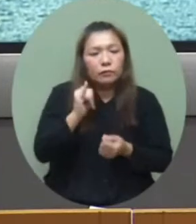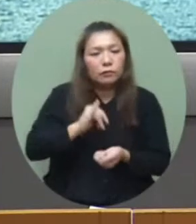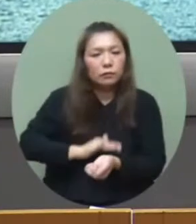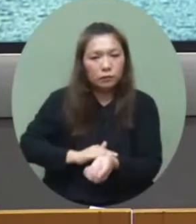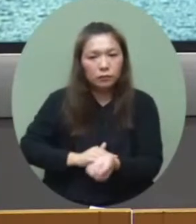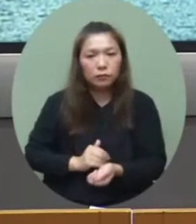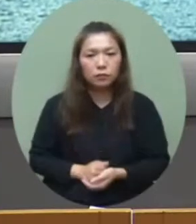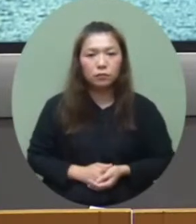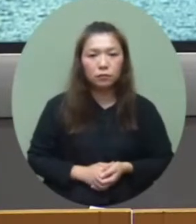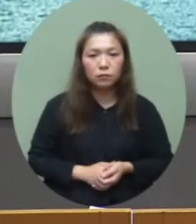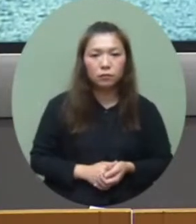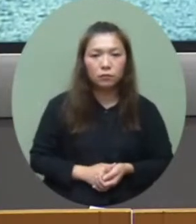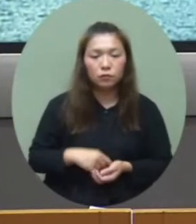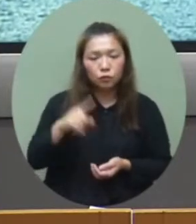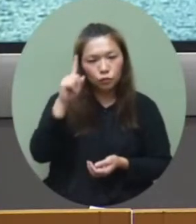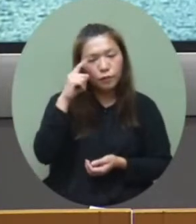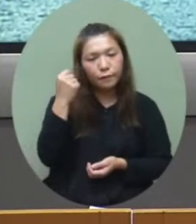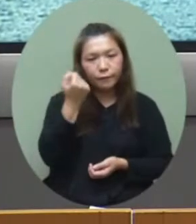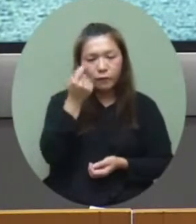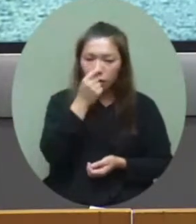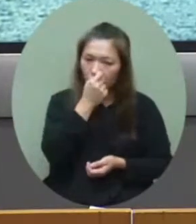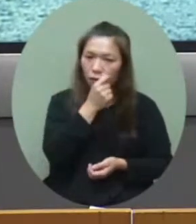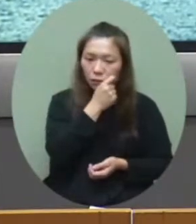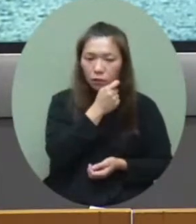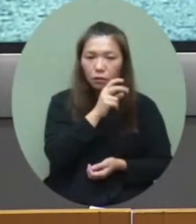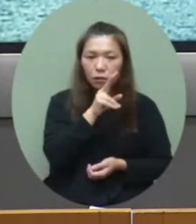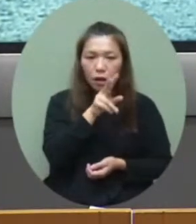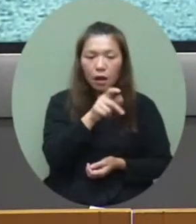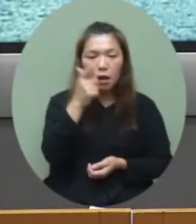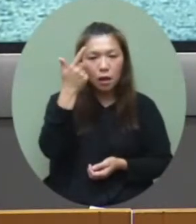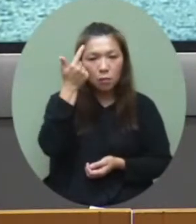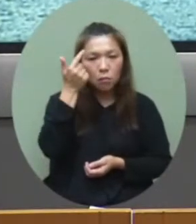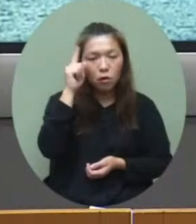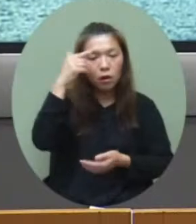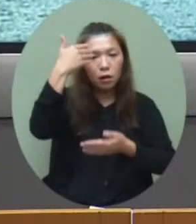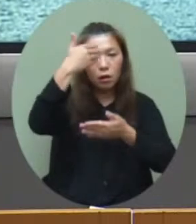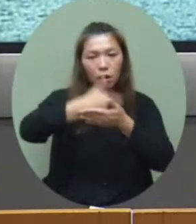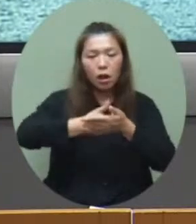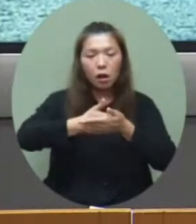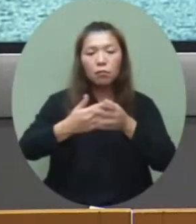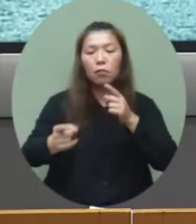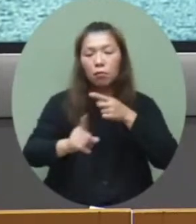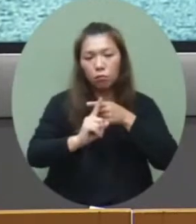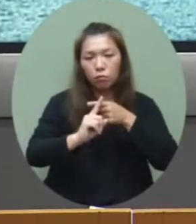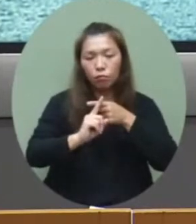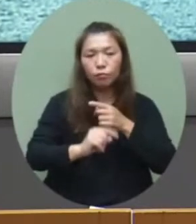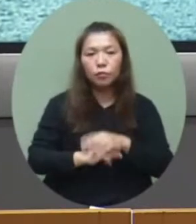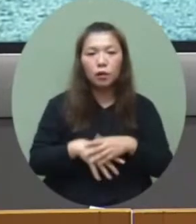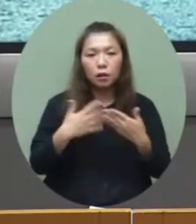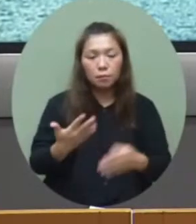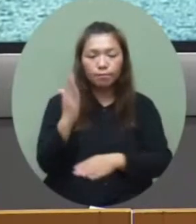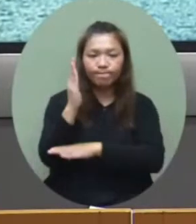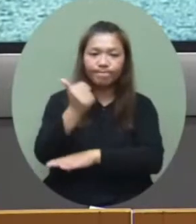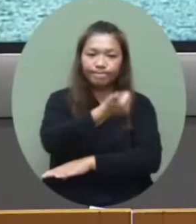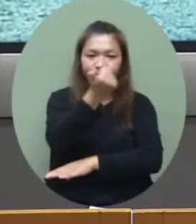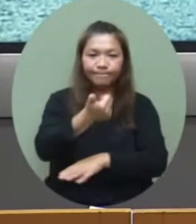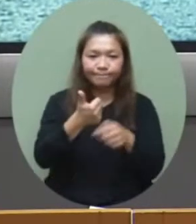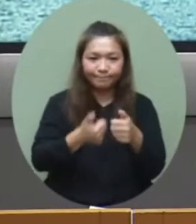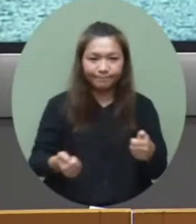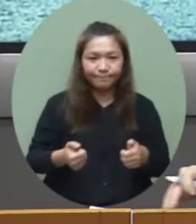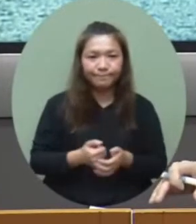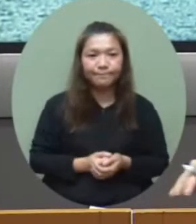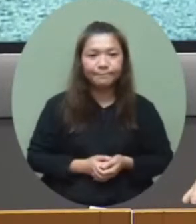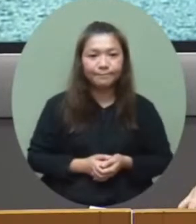curb and to lower the risk of serious and death cases. If you have